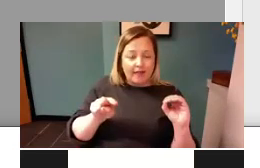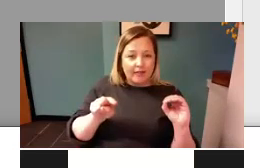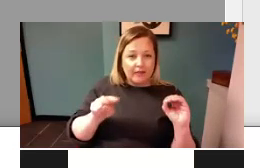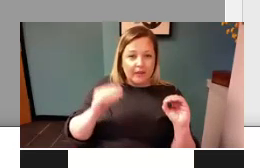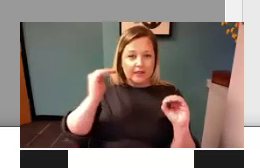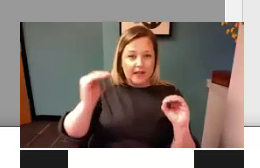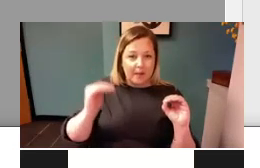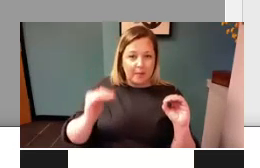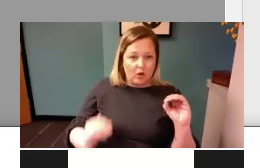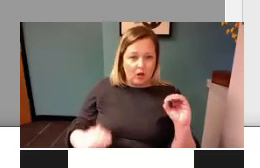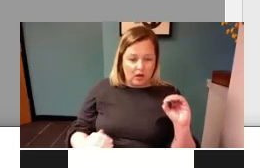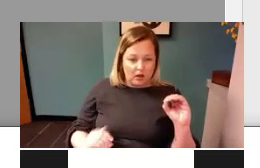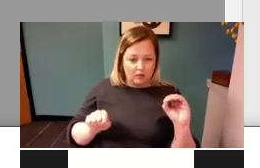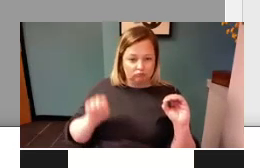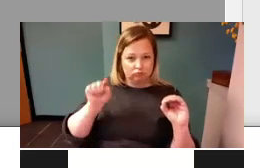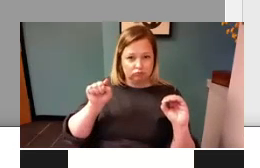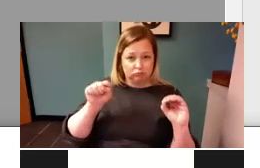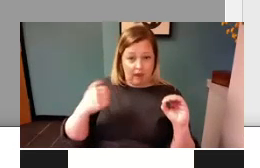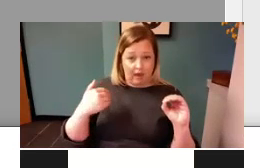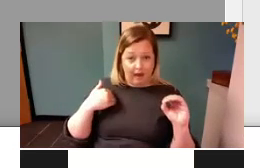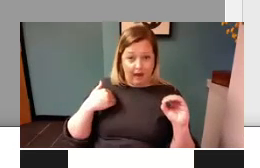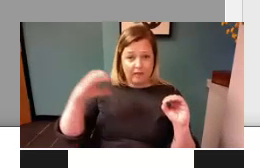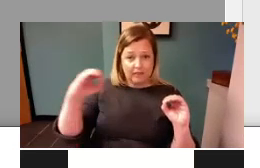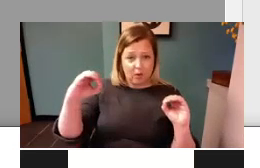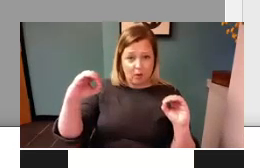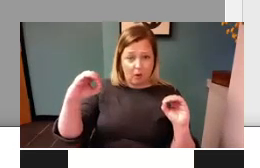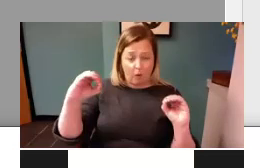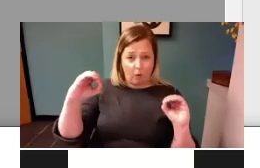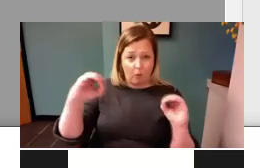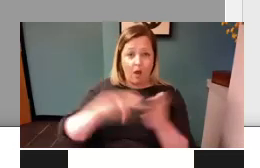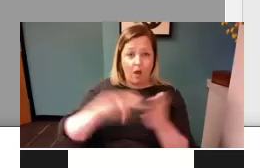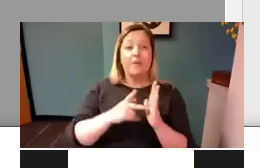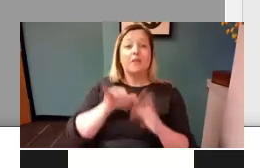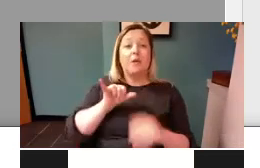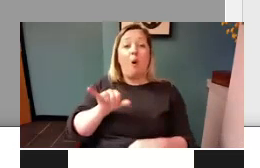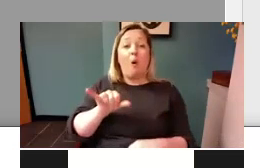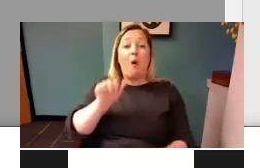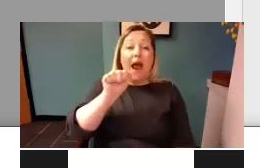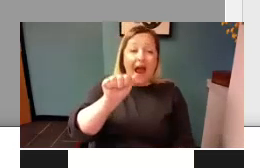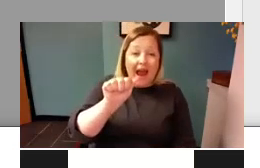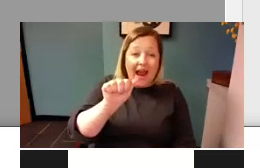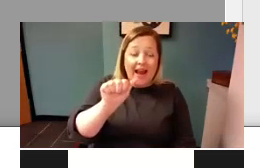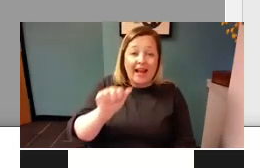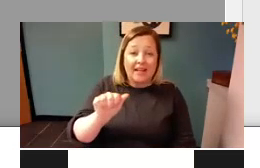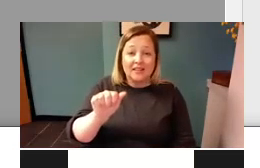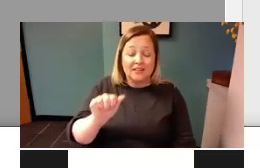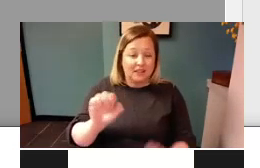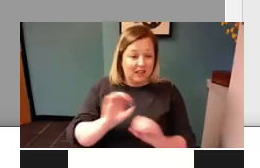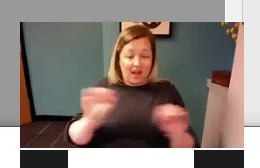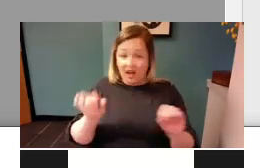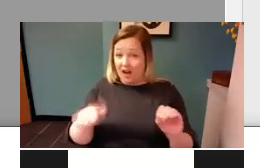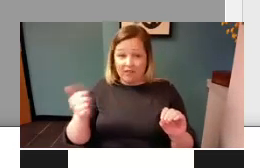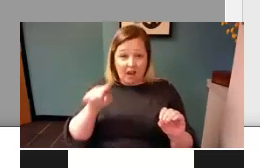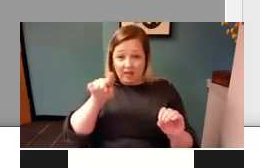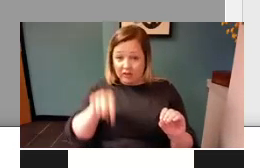we have a 0 prefix here, so that has to be a because no other symbol starts with 0. So you say